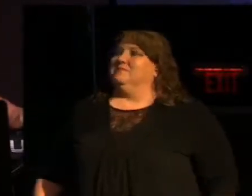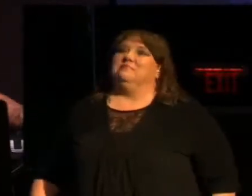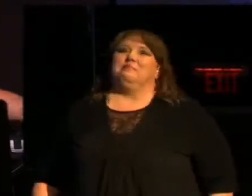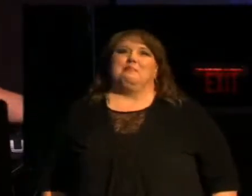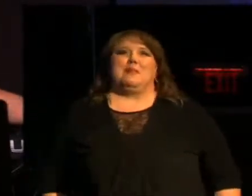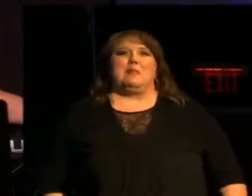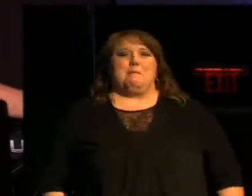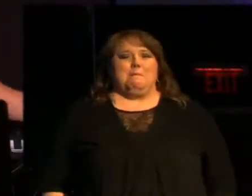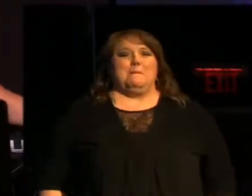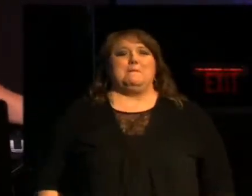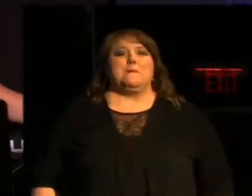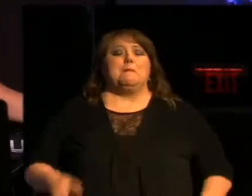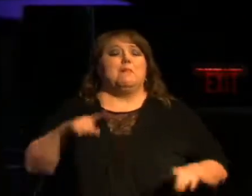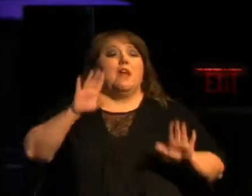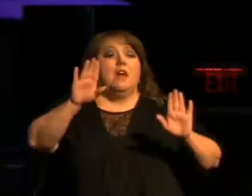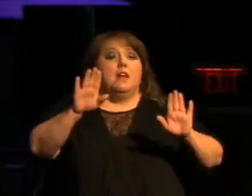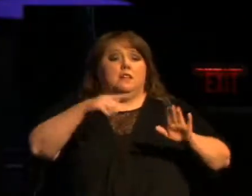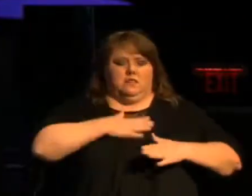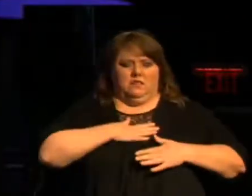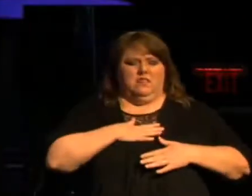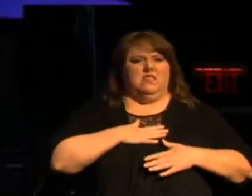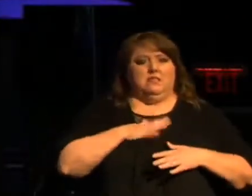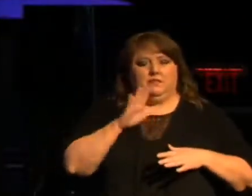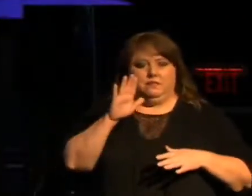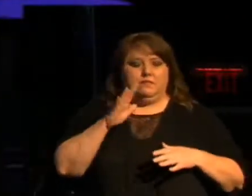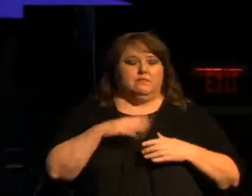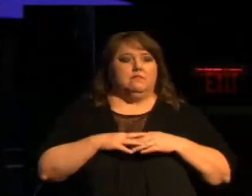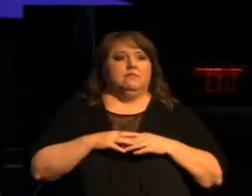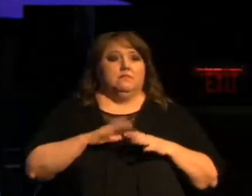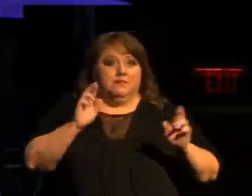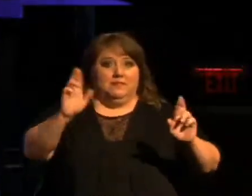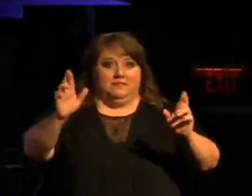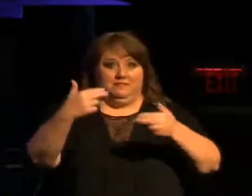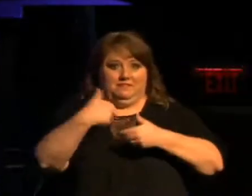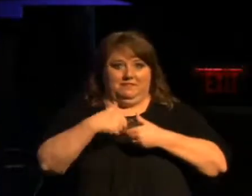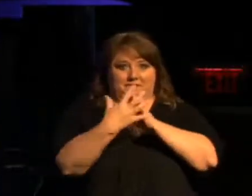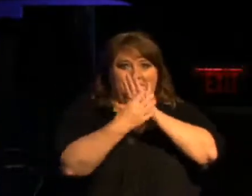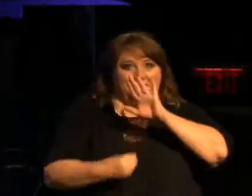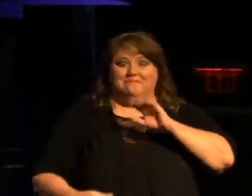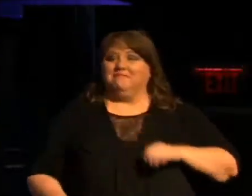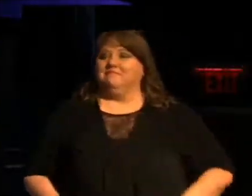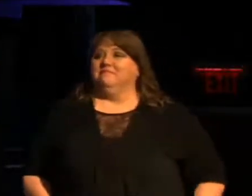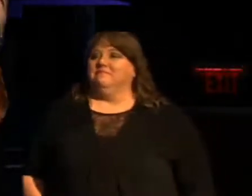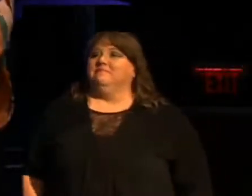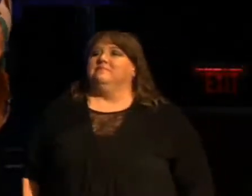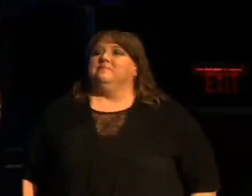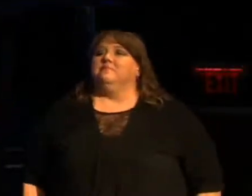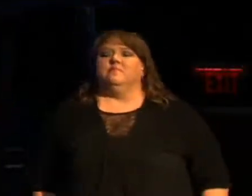Here we go. Dead man walking, slave to sin. Here we go. Ready?